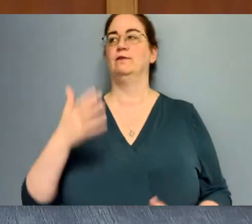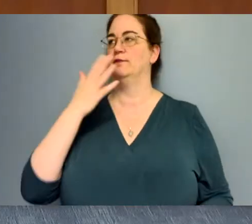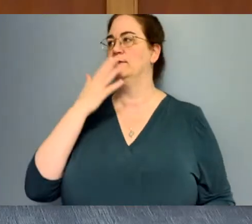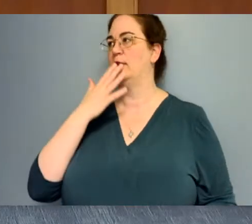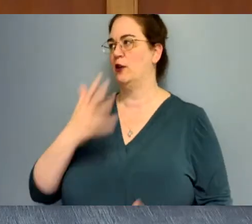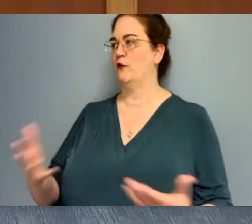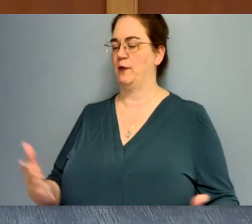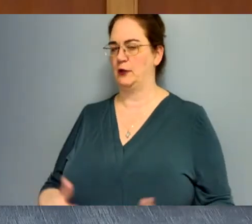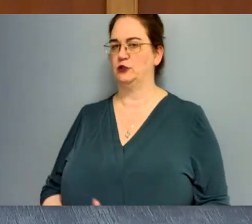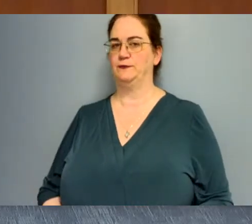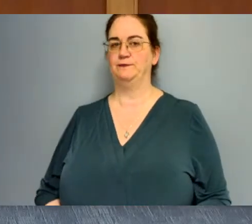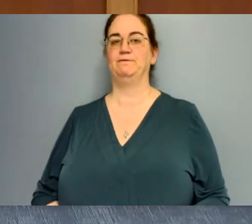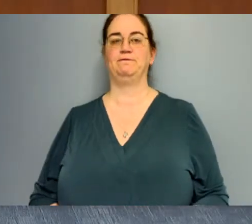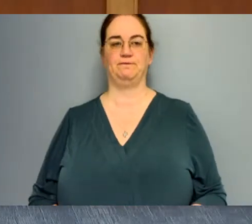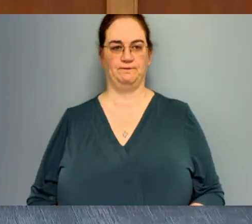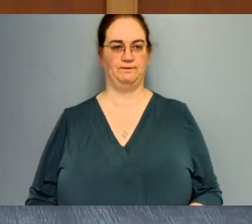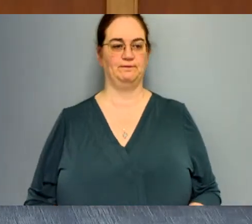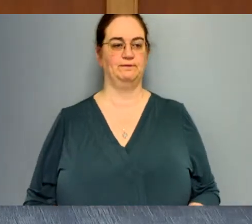help.